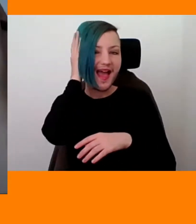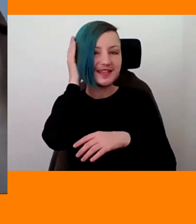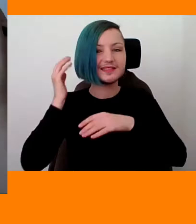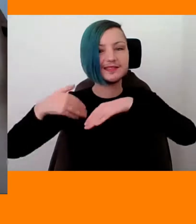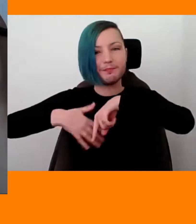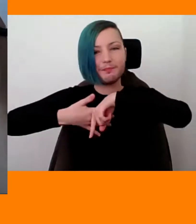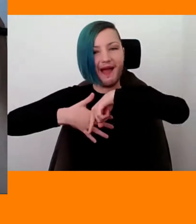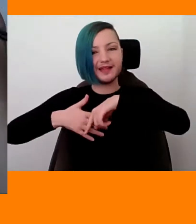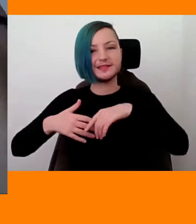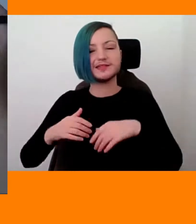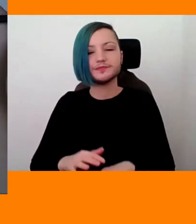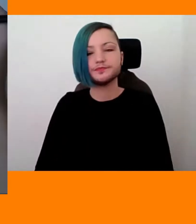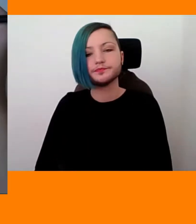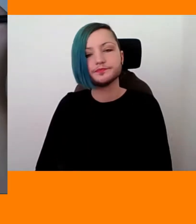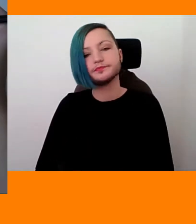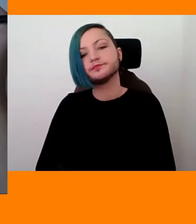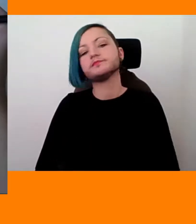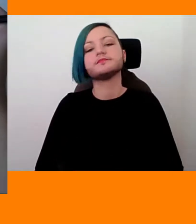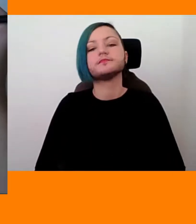So again,